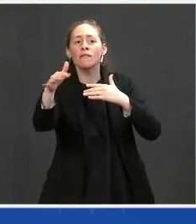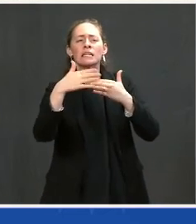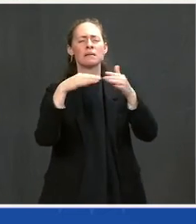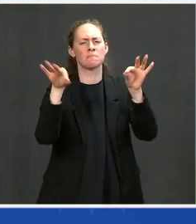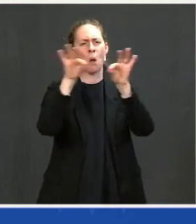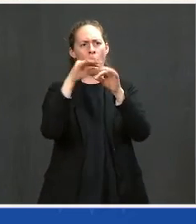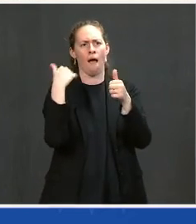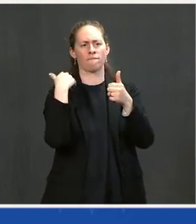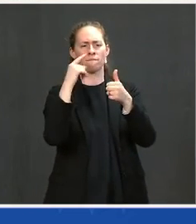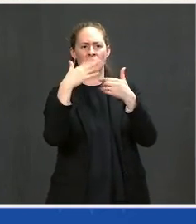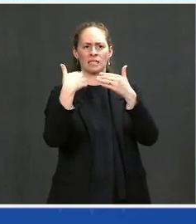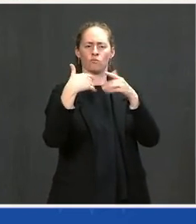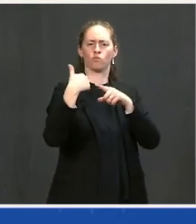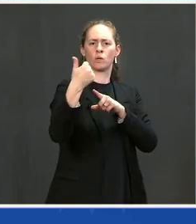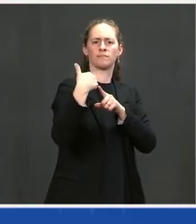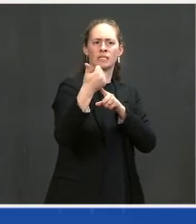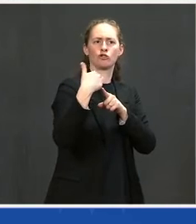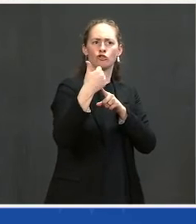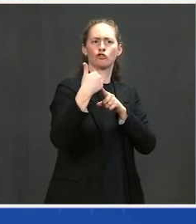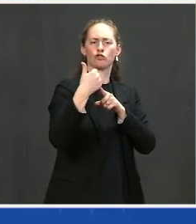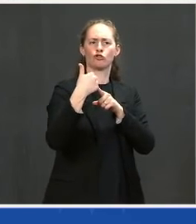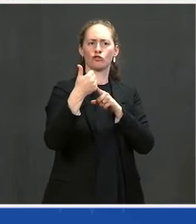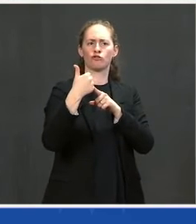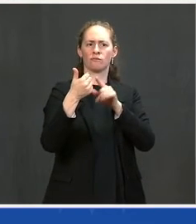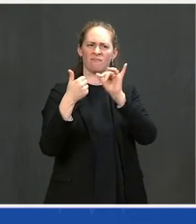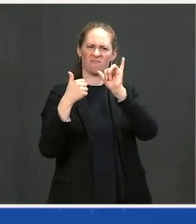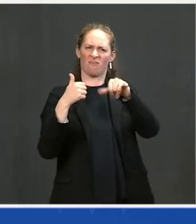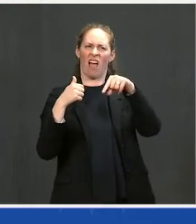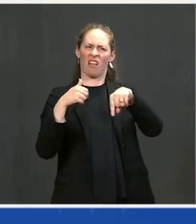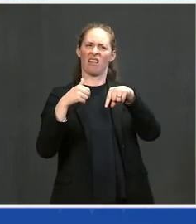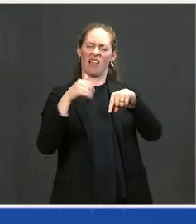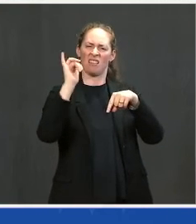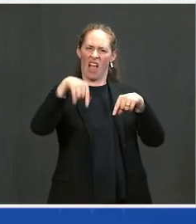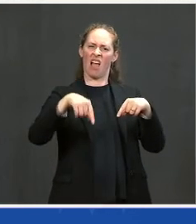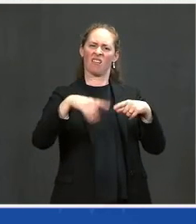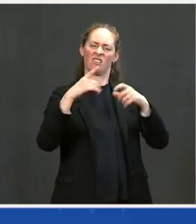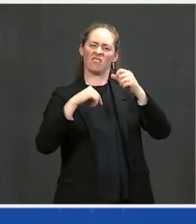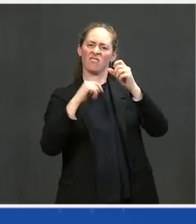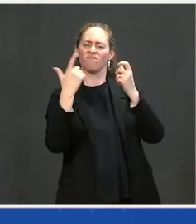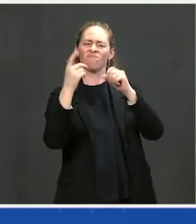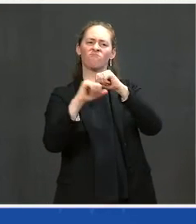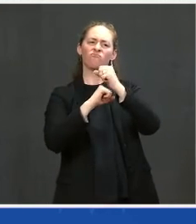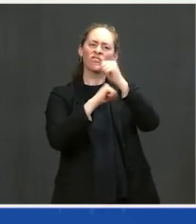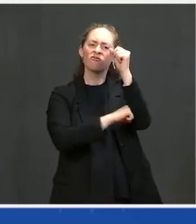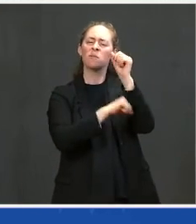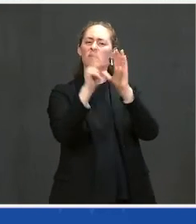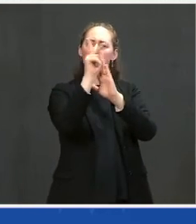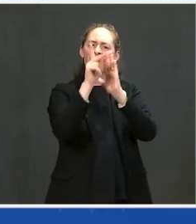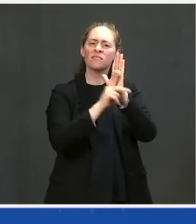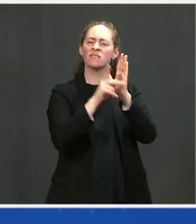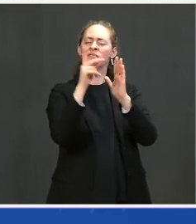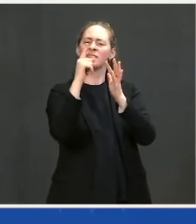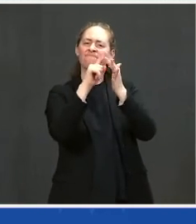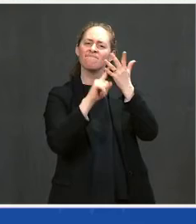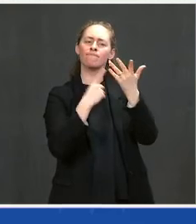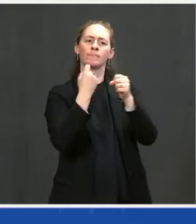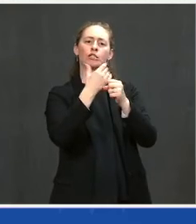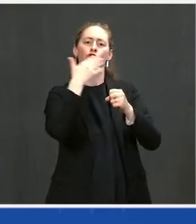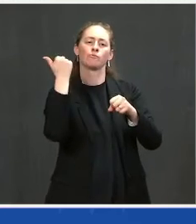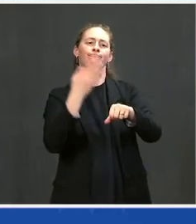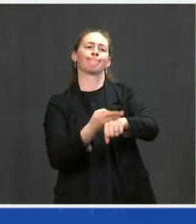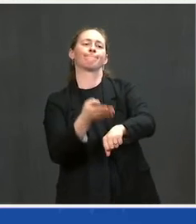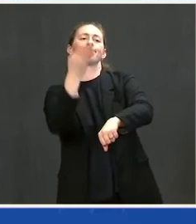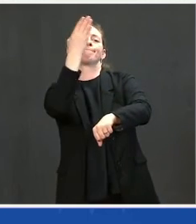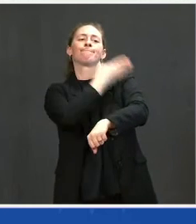the things that relate to infrastructure. We have somewhere, I asked the staff to write it down for me, and they did, not for this,